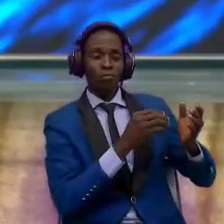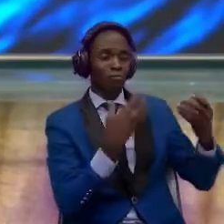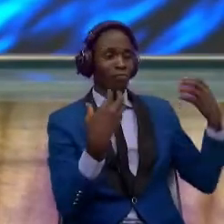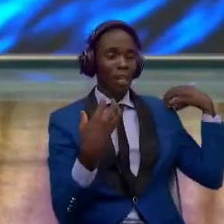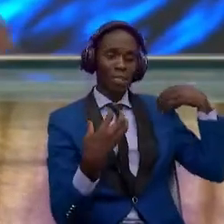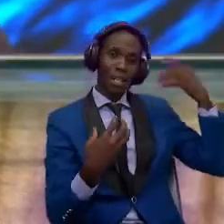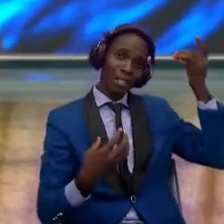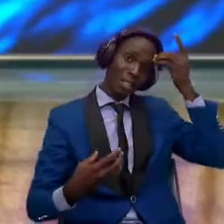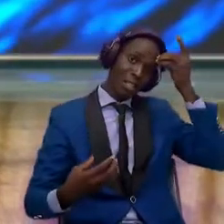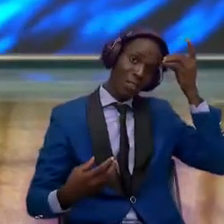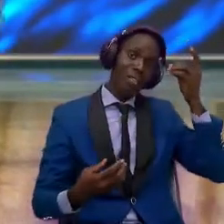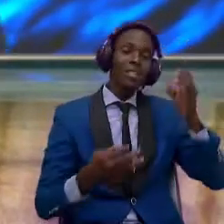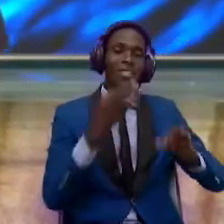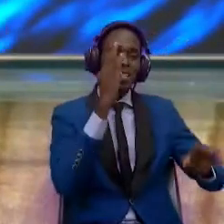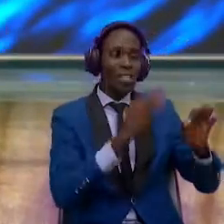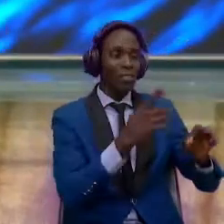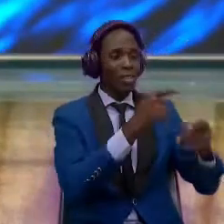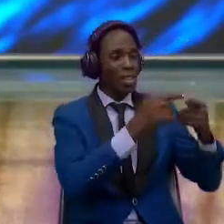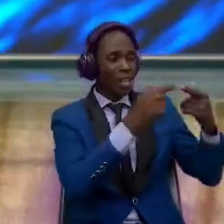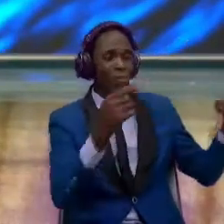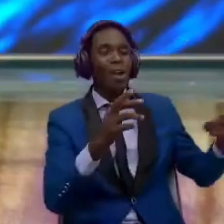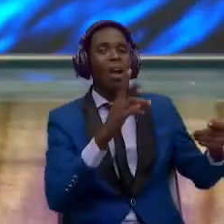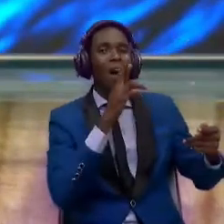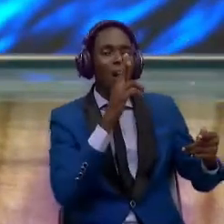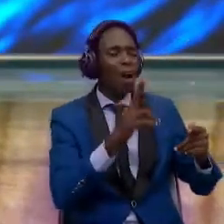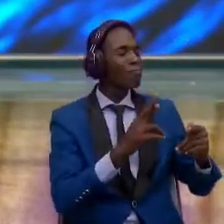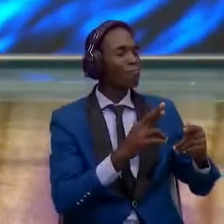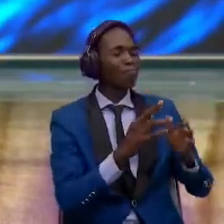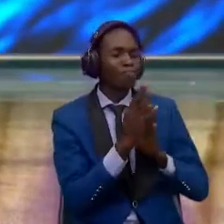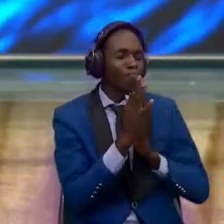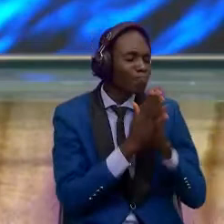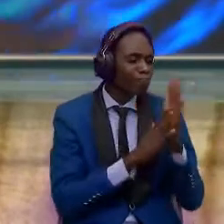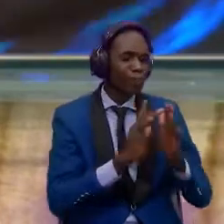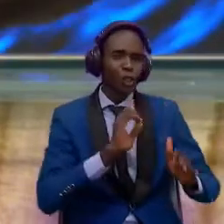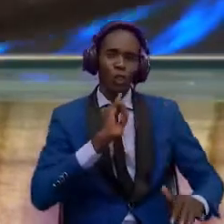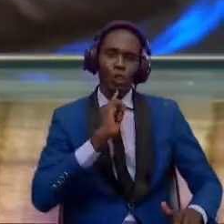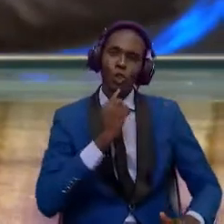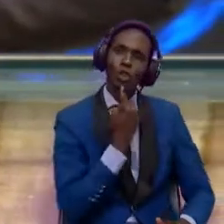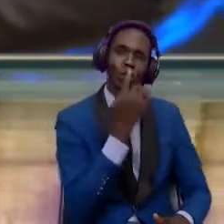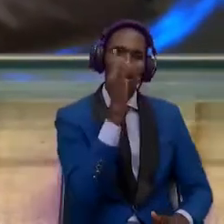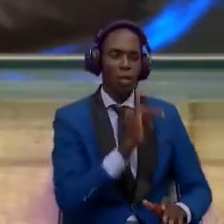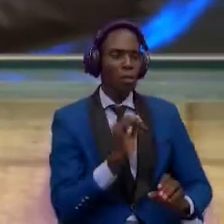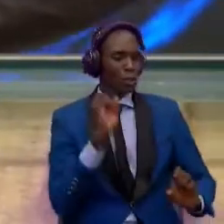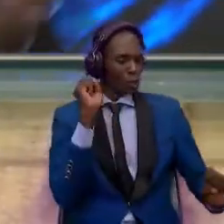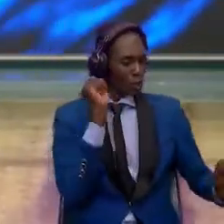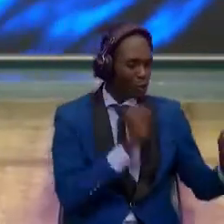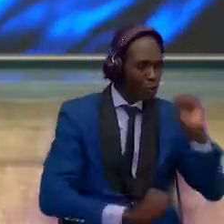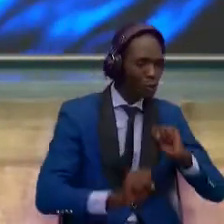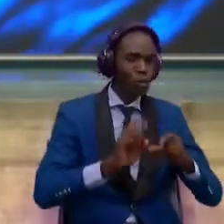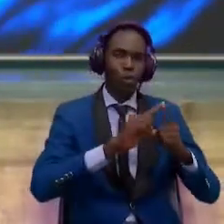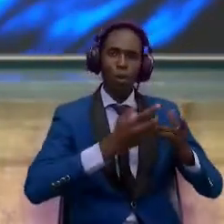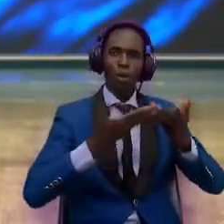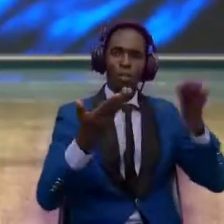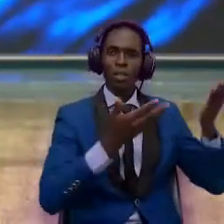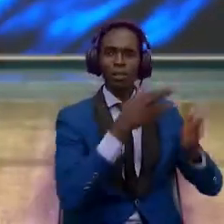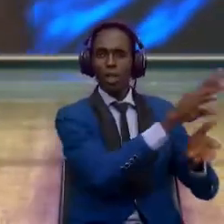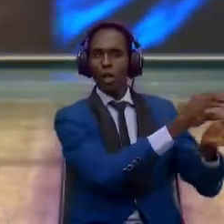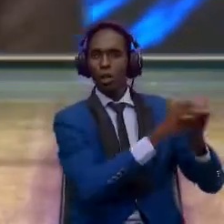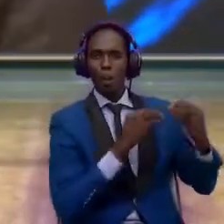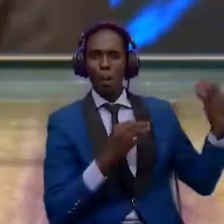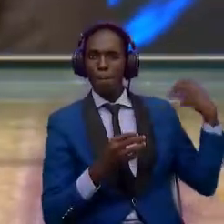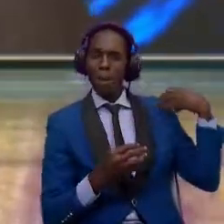are faithful and they are passionate and they are diligent in serving the devil,